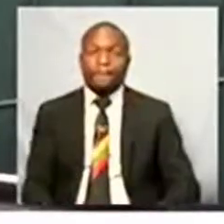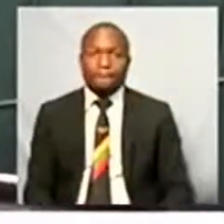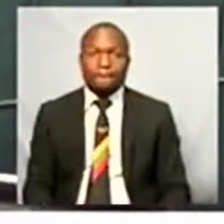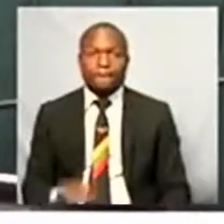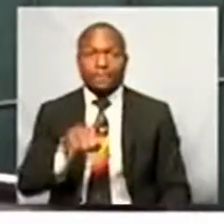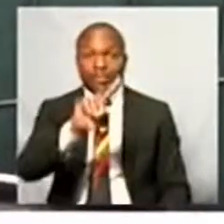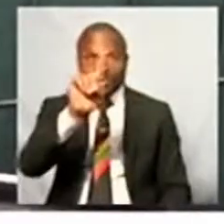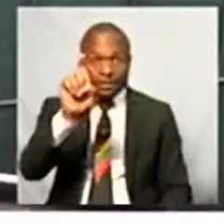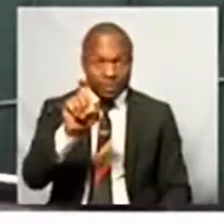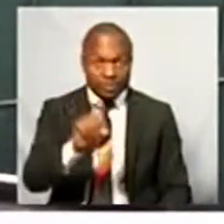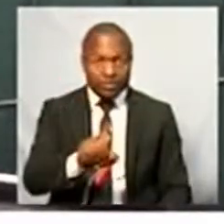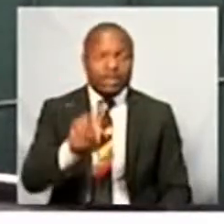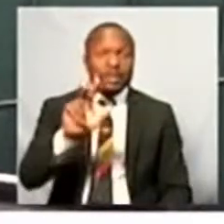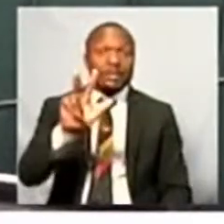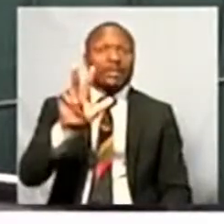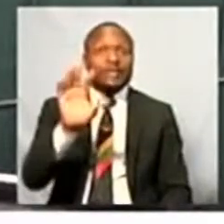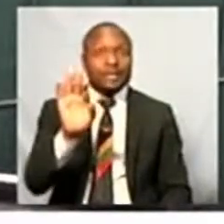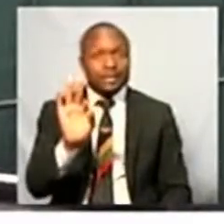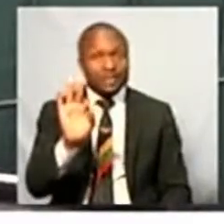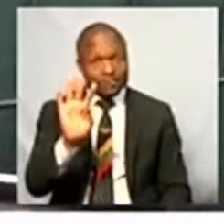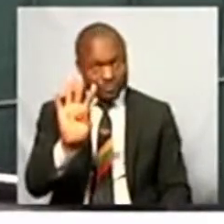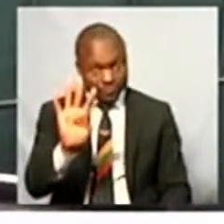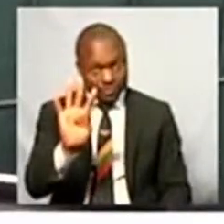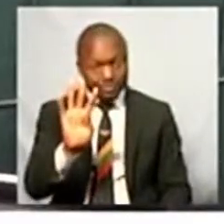question 394, Madam Speaker,